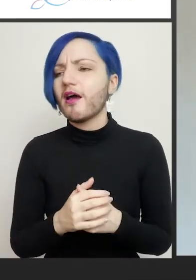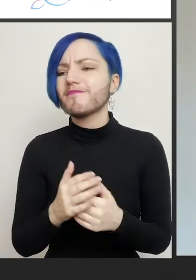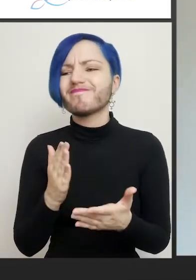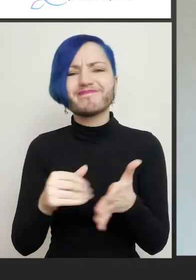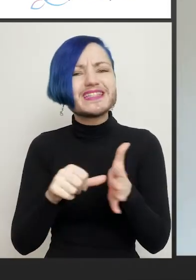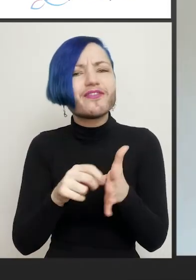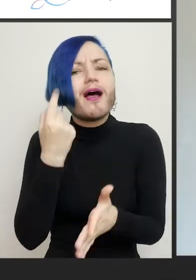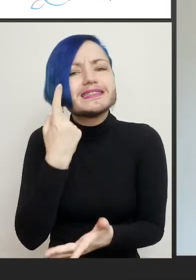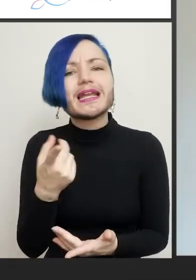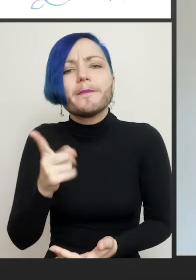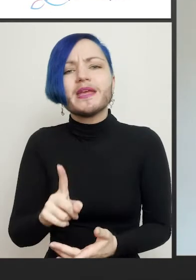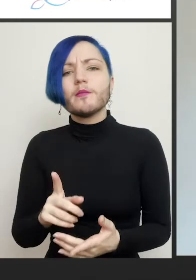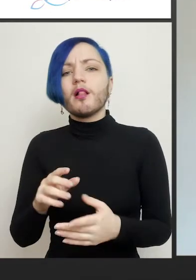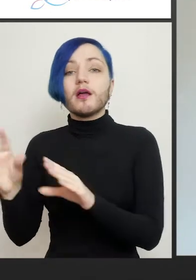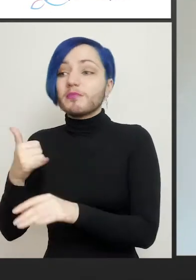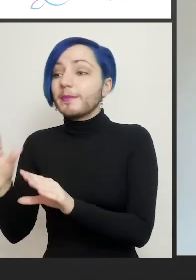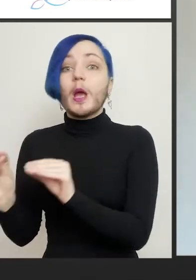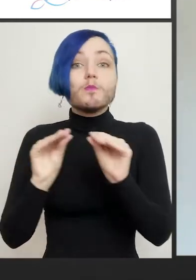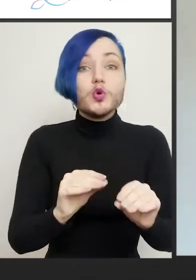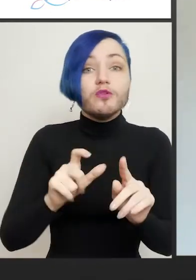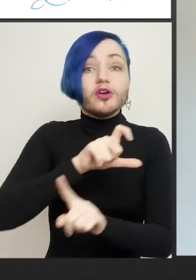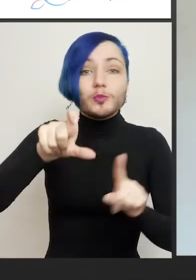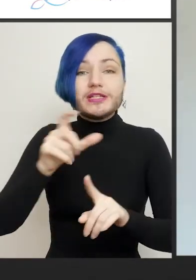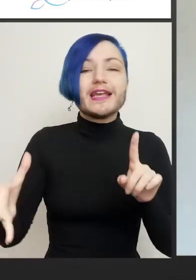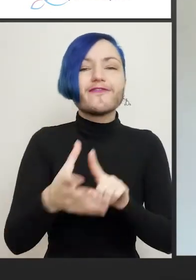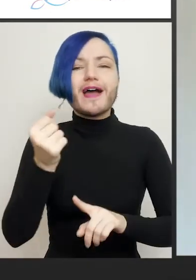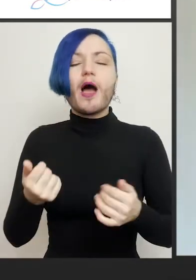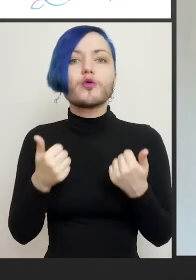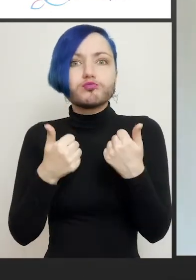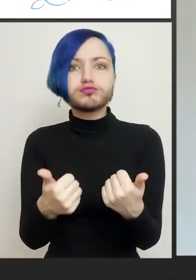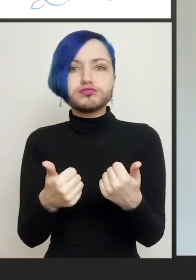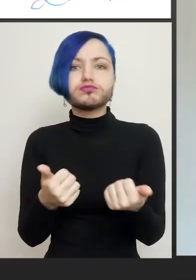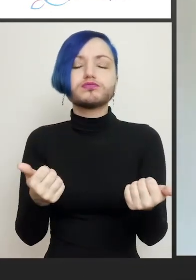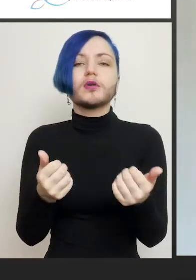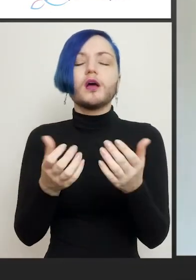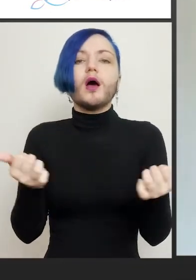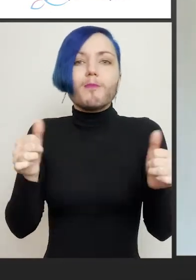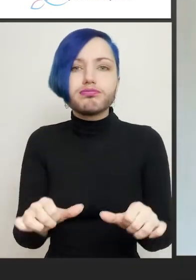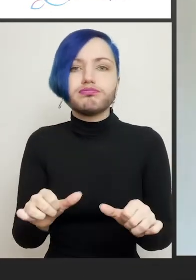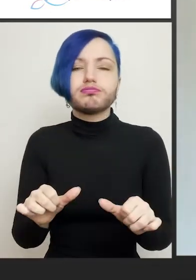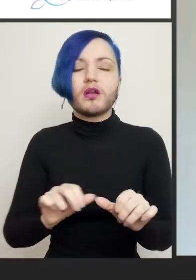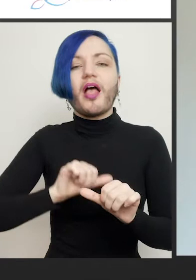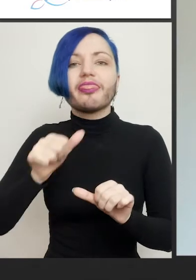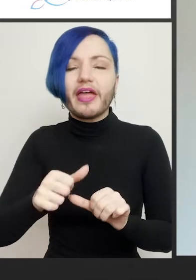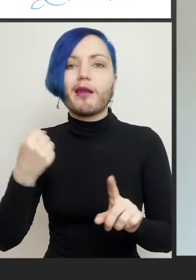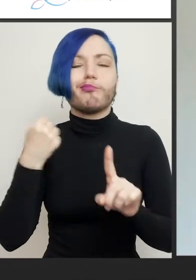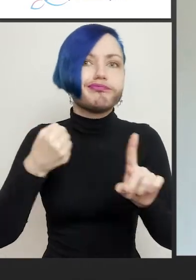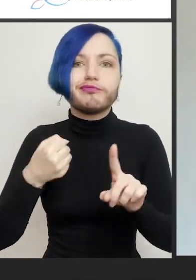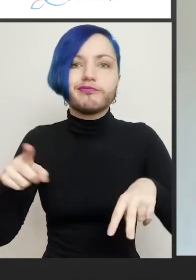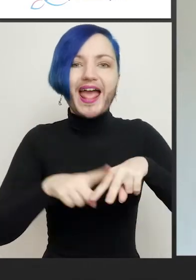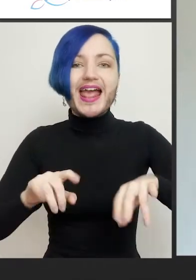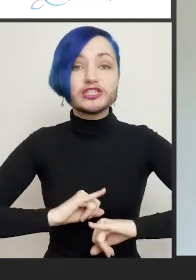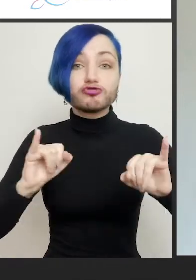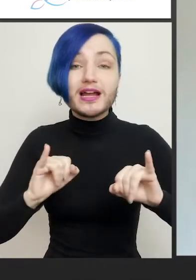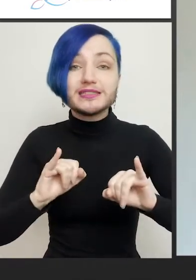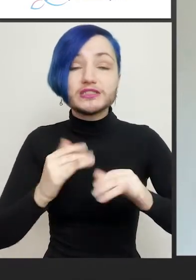people who maybe moved, found their community, and then the AIDS crisis hit, and suddenly that community, the new